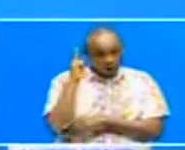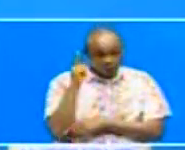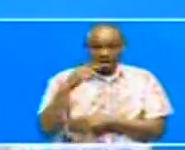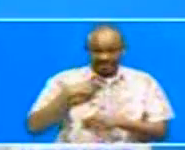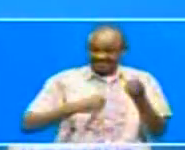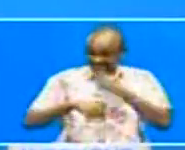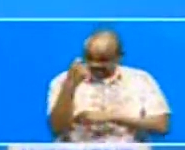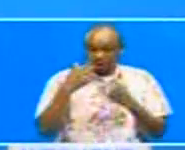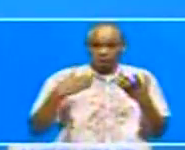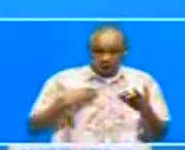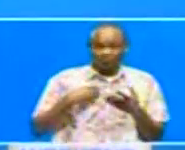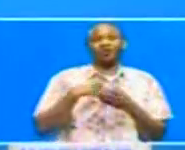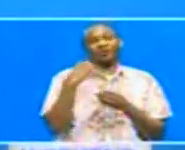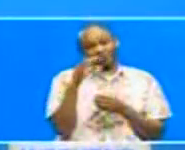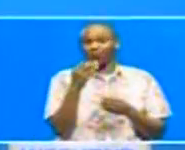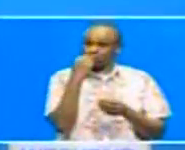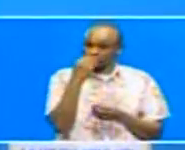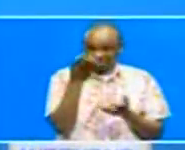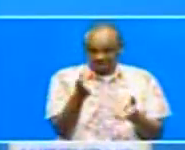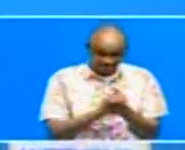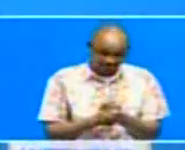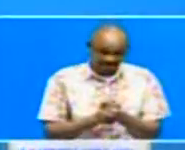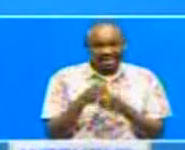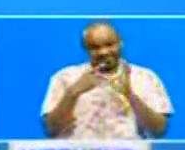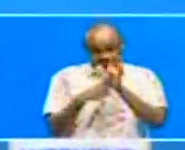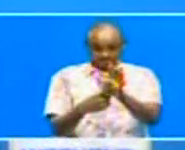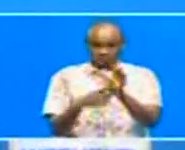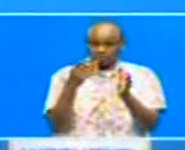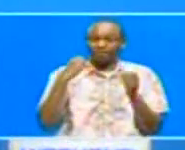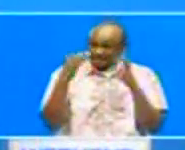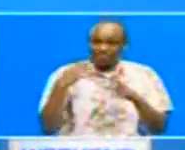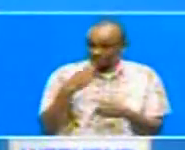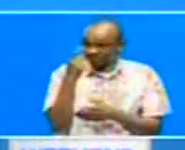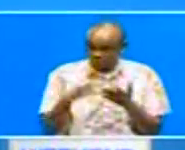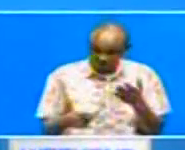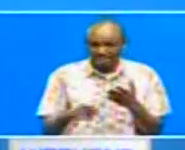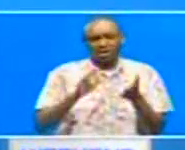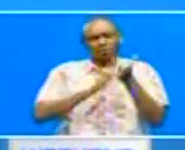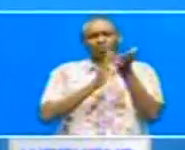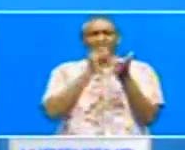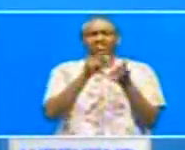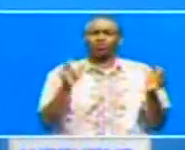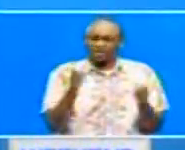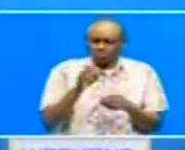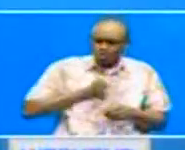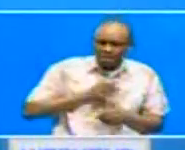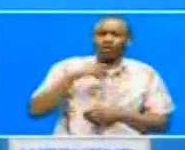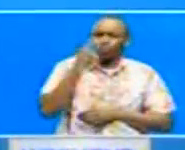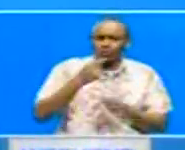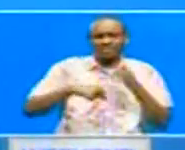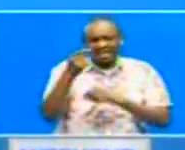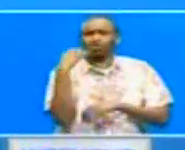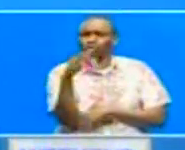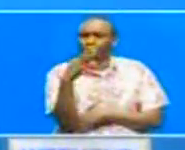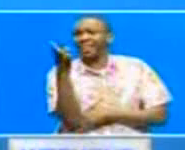and sale of fresh produce. Now, of particular concern to most people are the proposals to remove that lady or